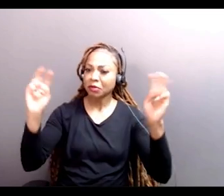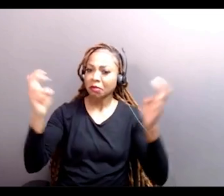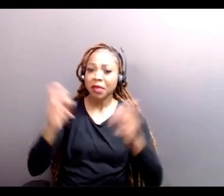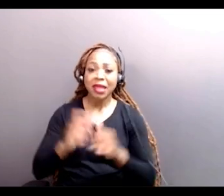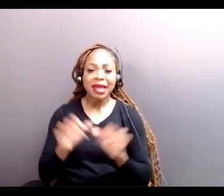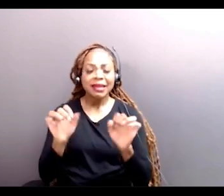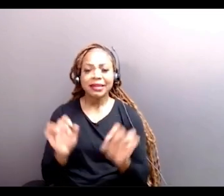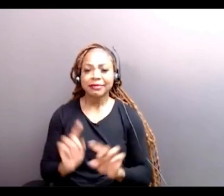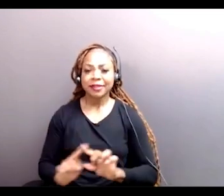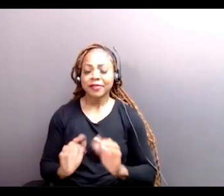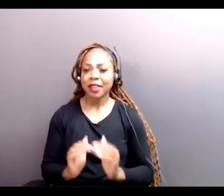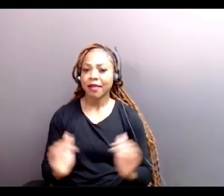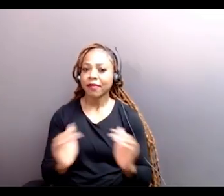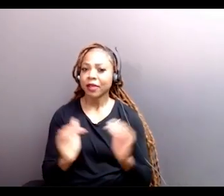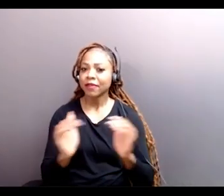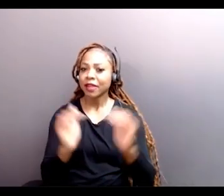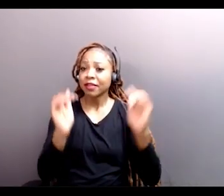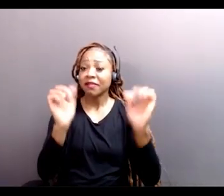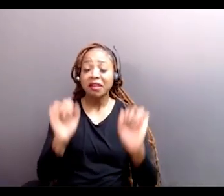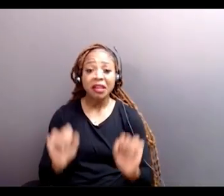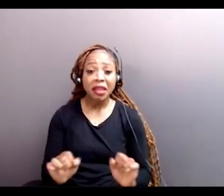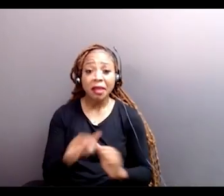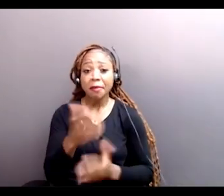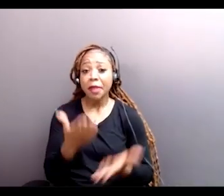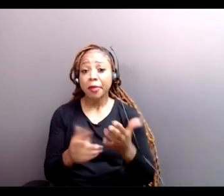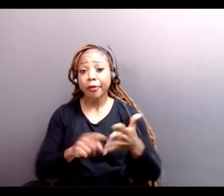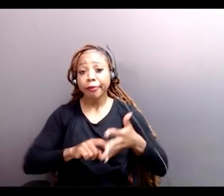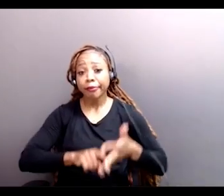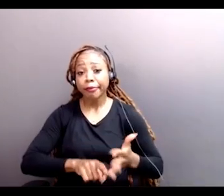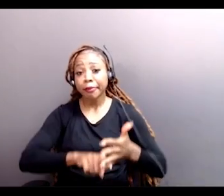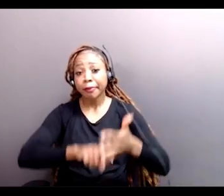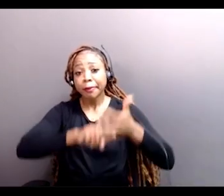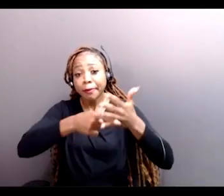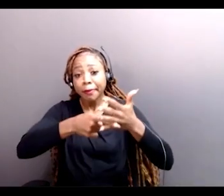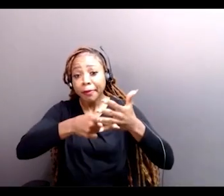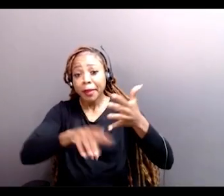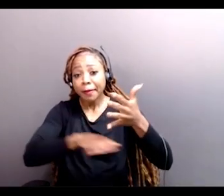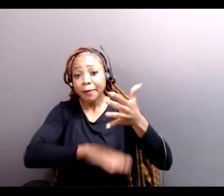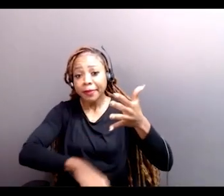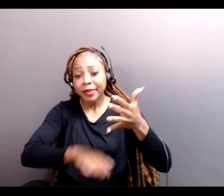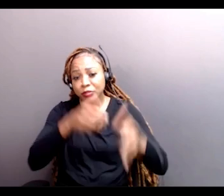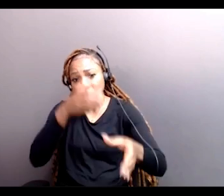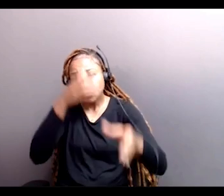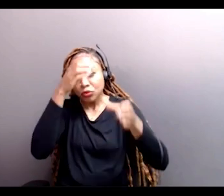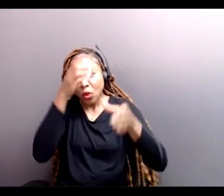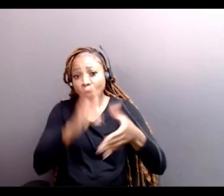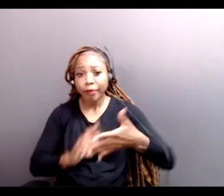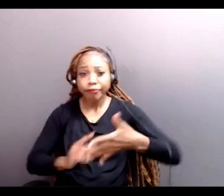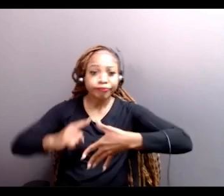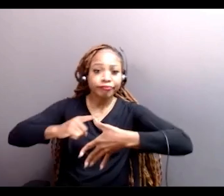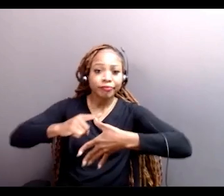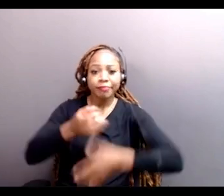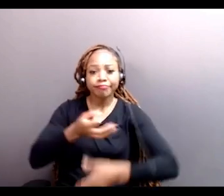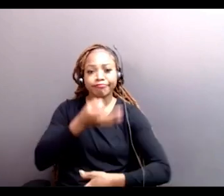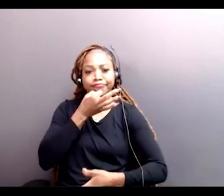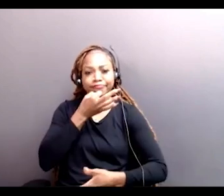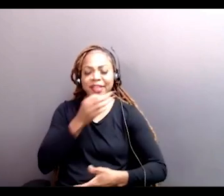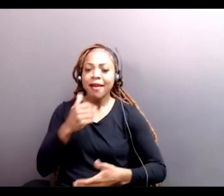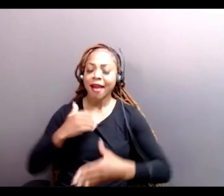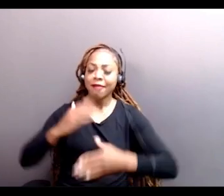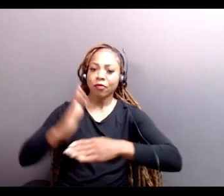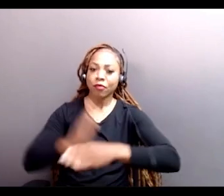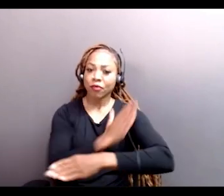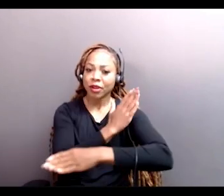have different levels, right? You could be a beginner, you have basic knowledge on something, or you could be an expert. So there's quite a range for each